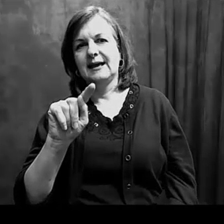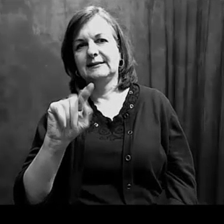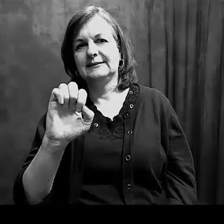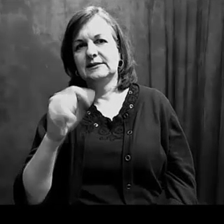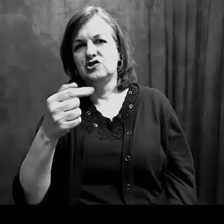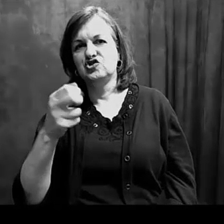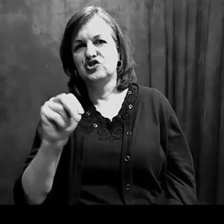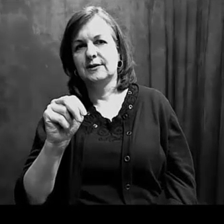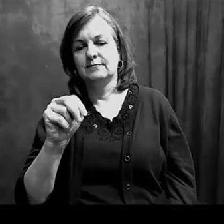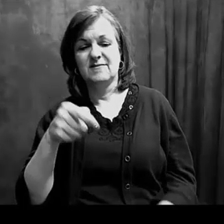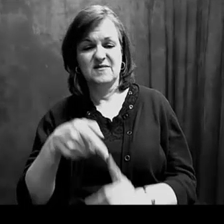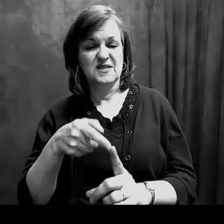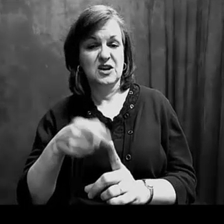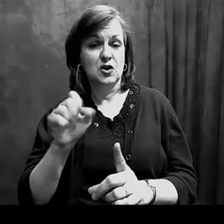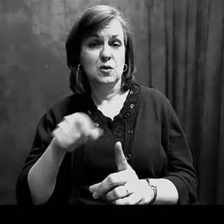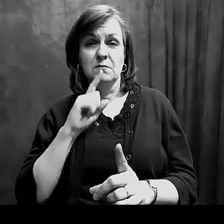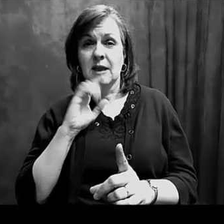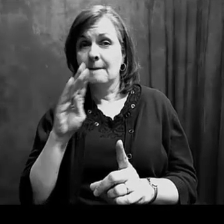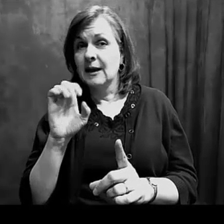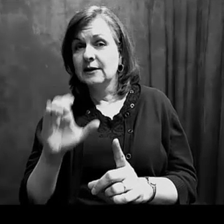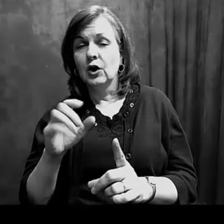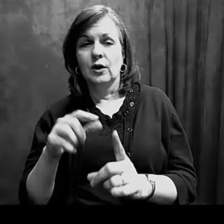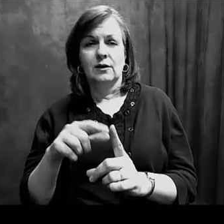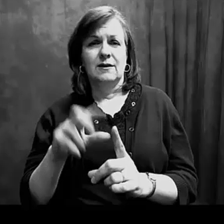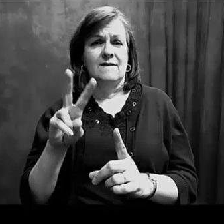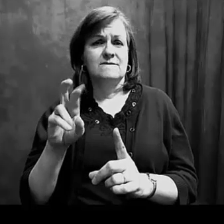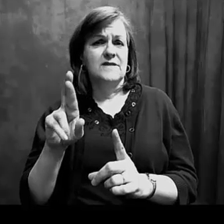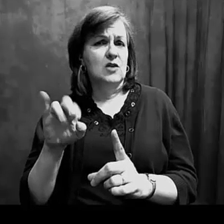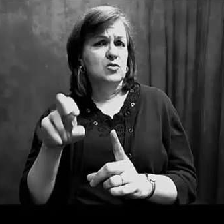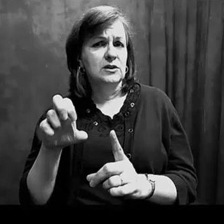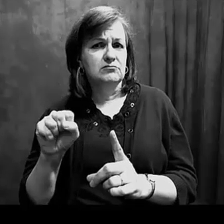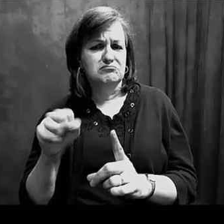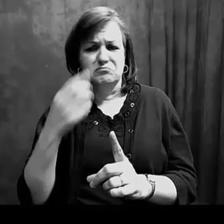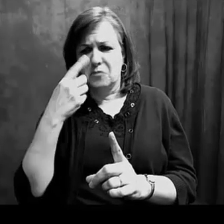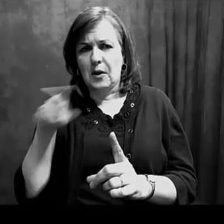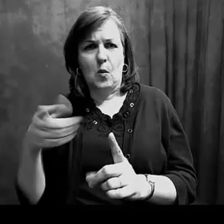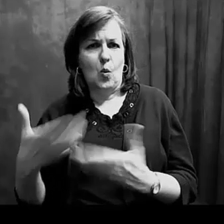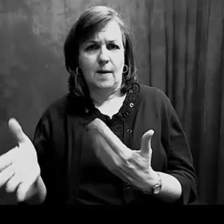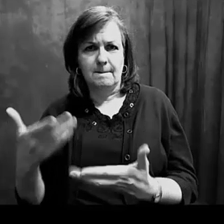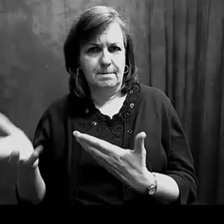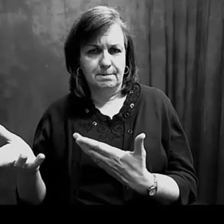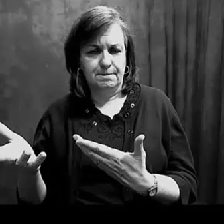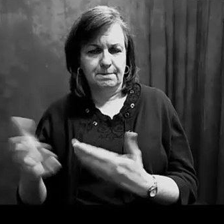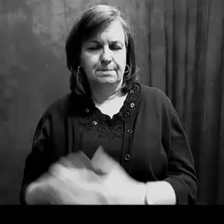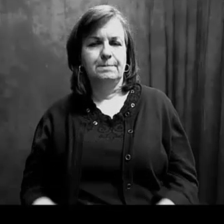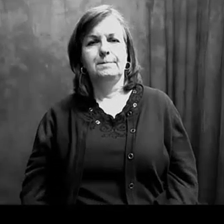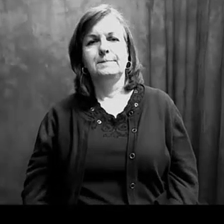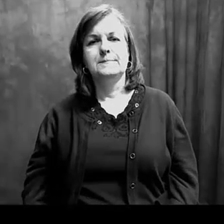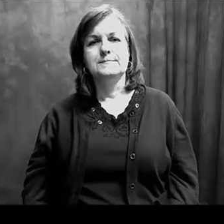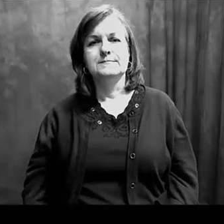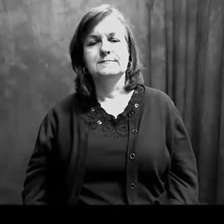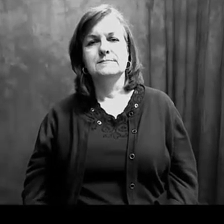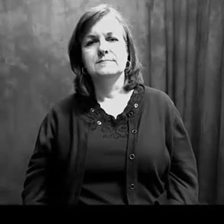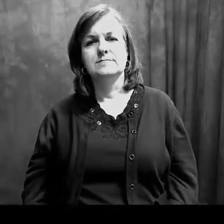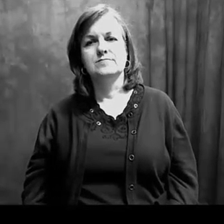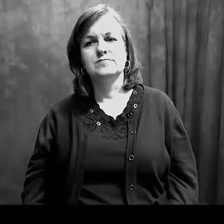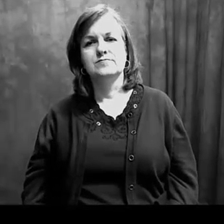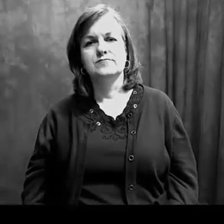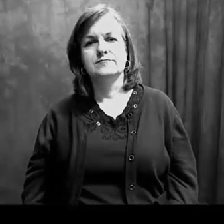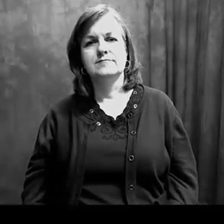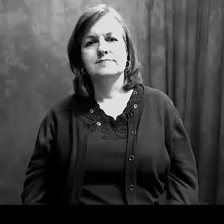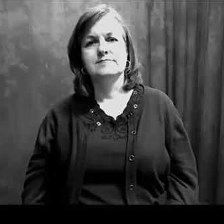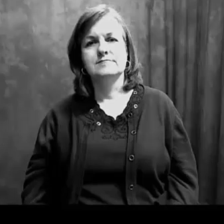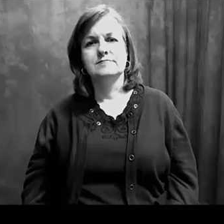Now, this antigen, remember, could be a bacteria, could be a virus. I don't care what it is, okay? And what we look